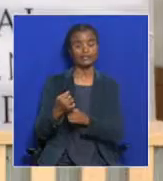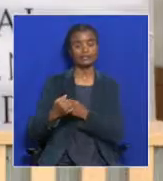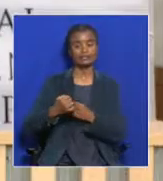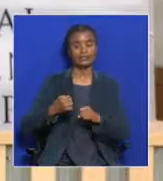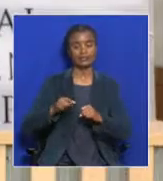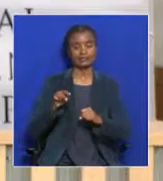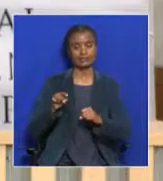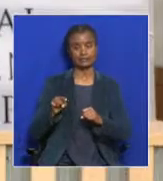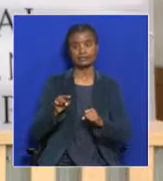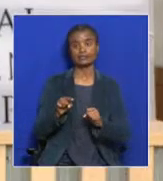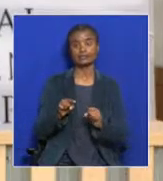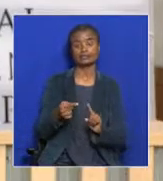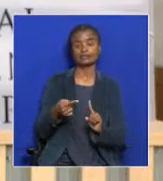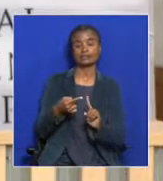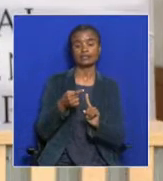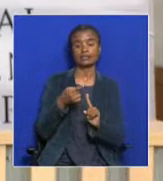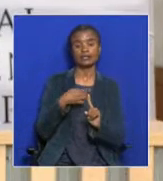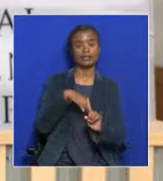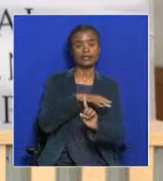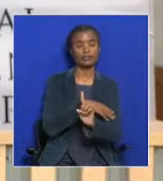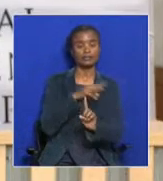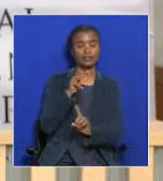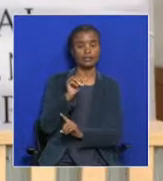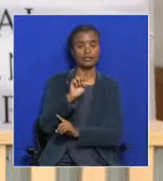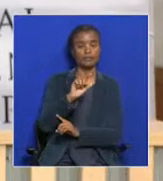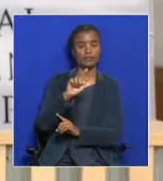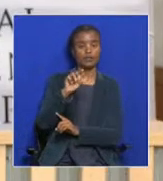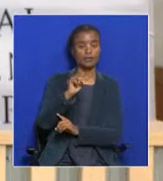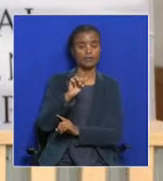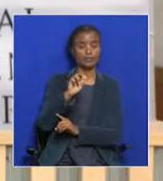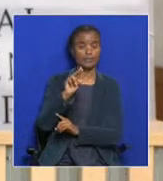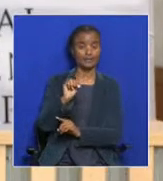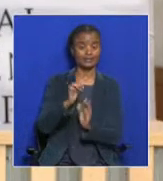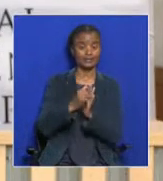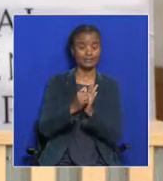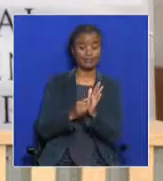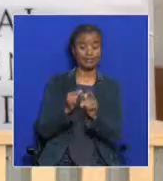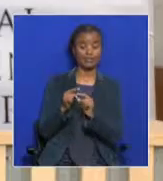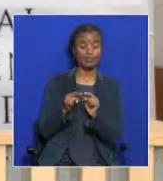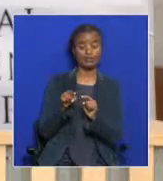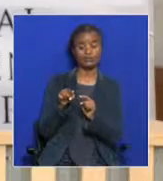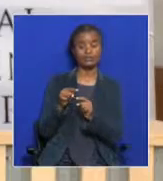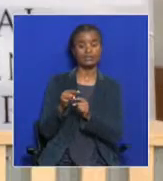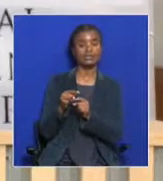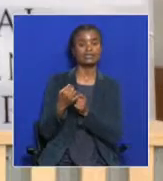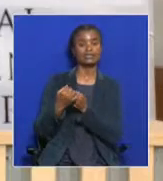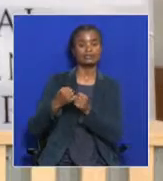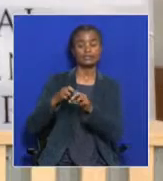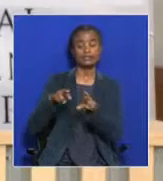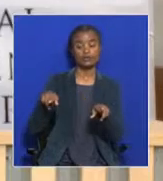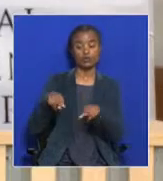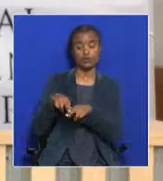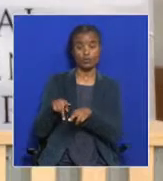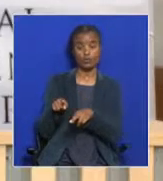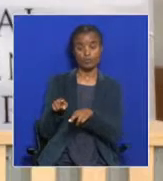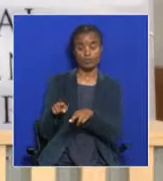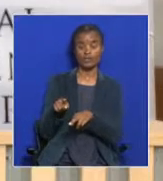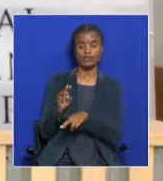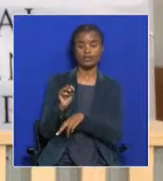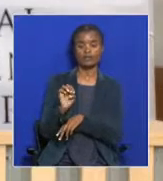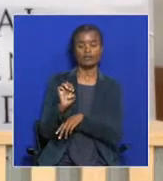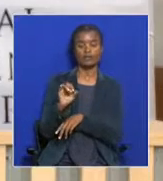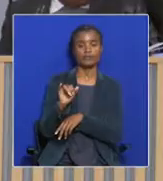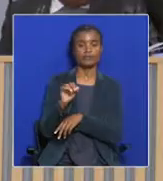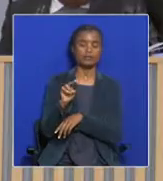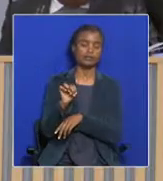yes. statement regarding capacity at Maiden Wharf. Yes, It doesn't. yes. It wouldn't. Yes. Thank you,